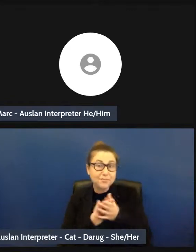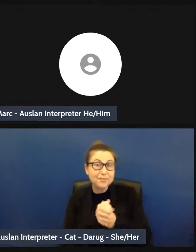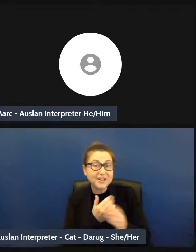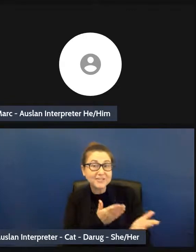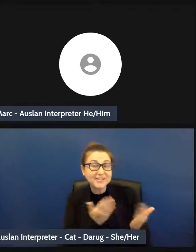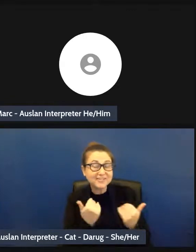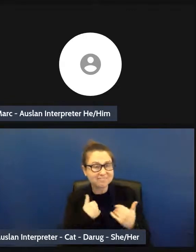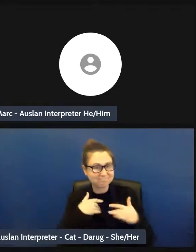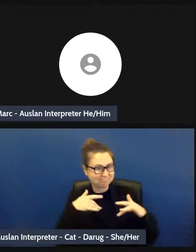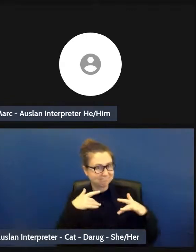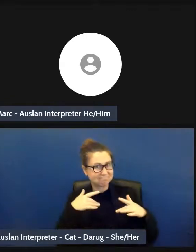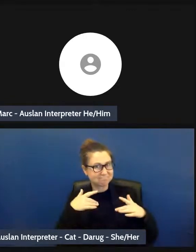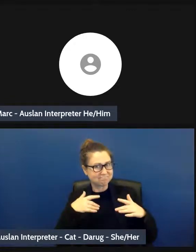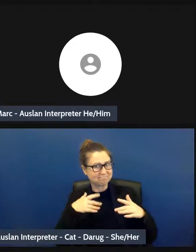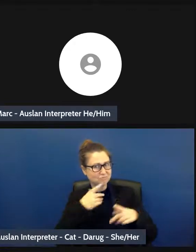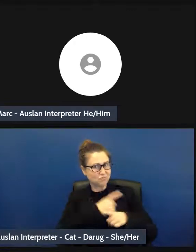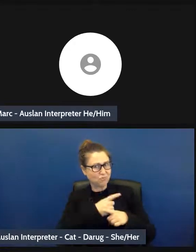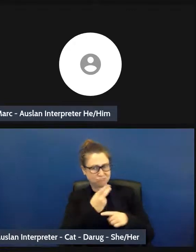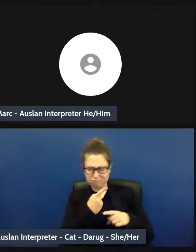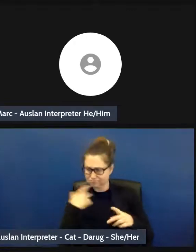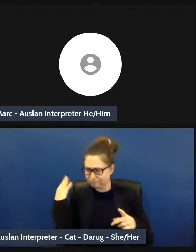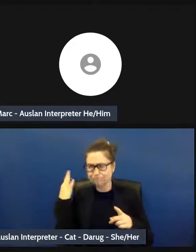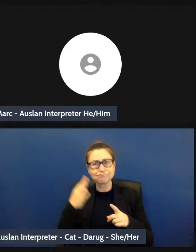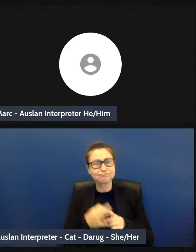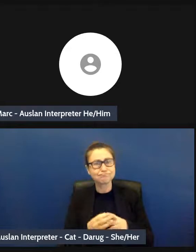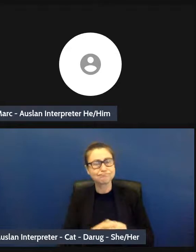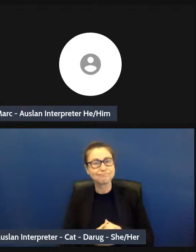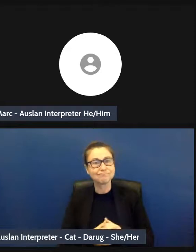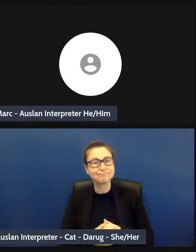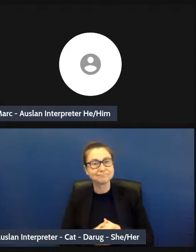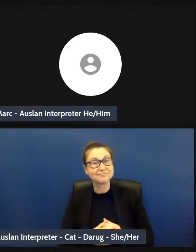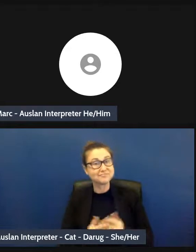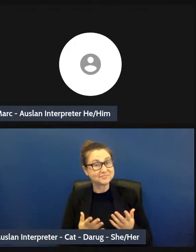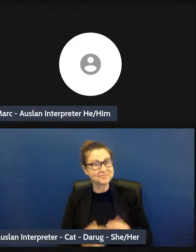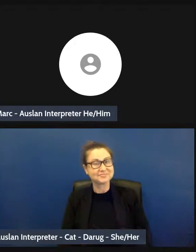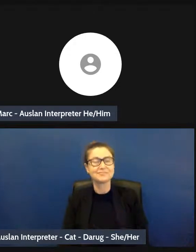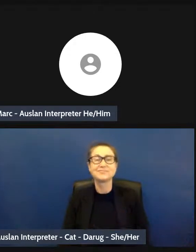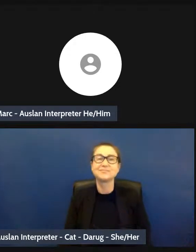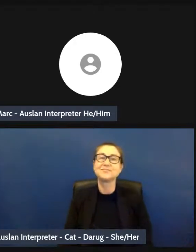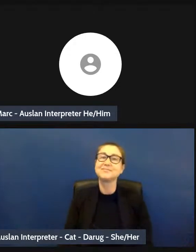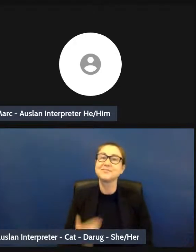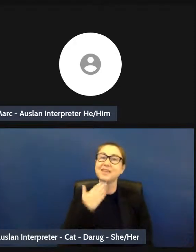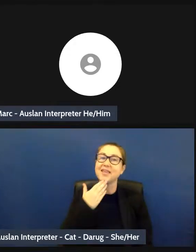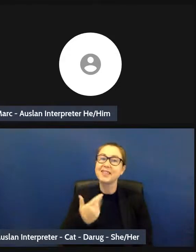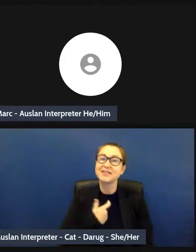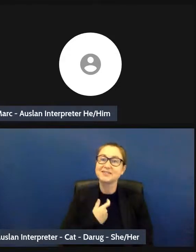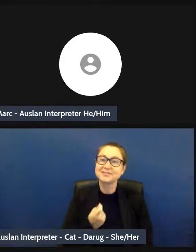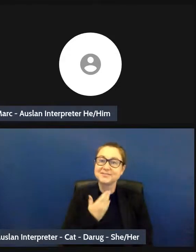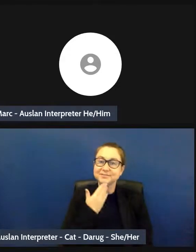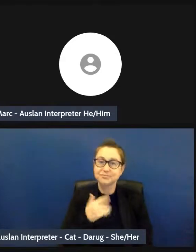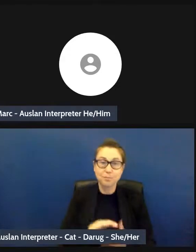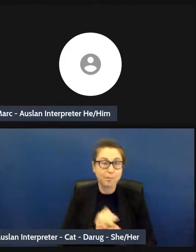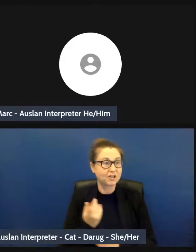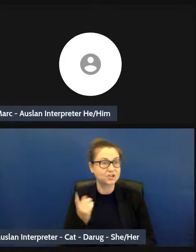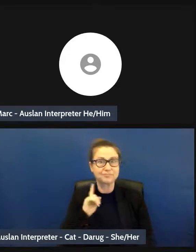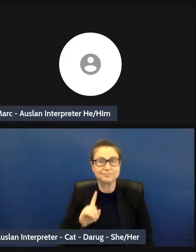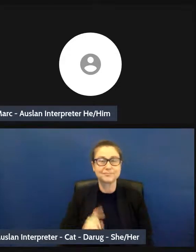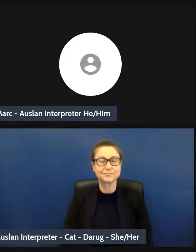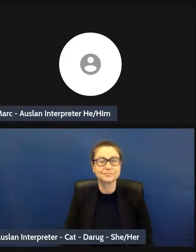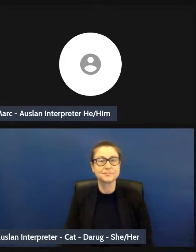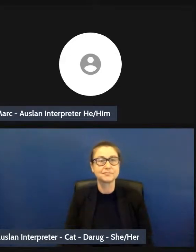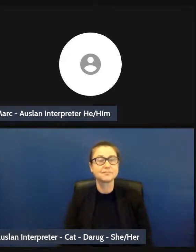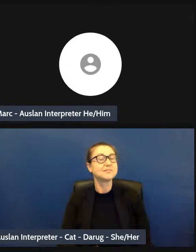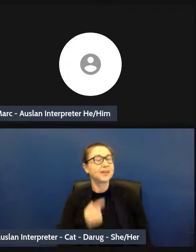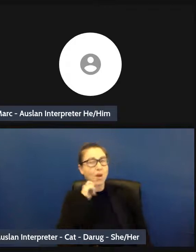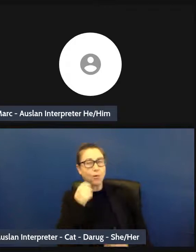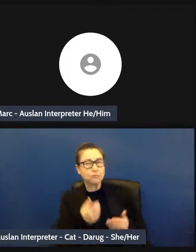haven't spoken in a long time. And yeah. Hey, Jill, thanks for having me. It's a pleasure to be here. I'm going to let